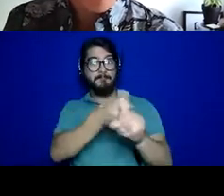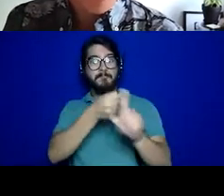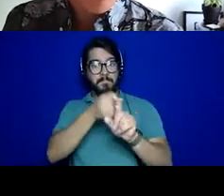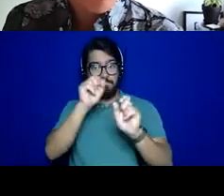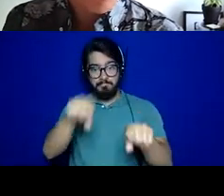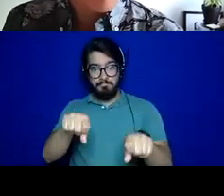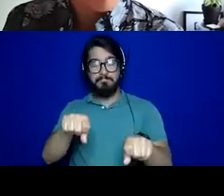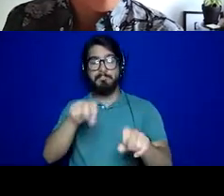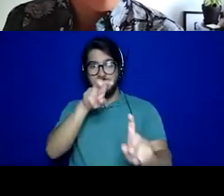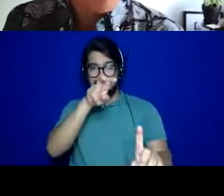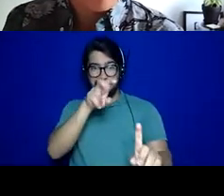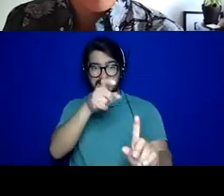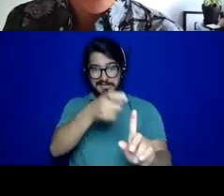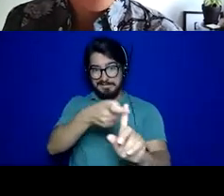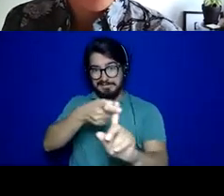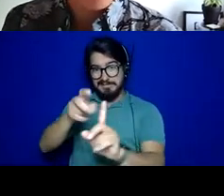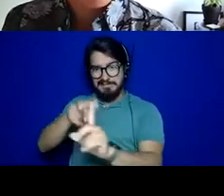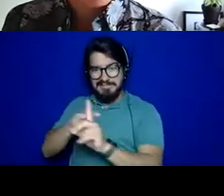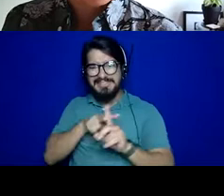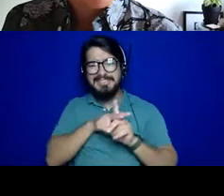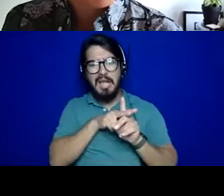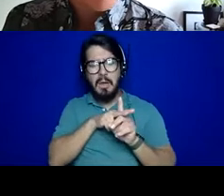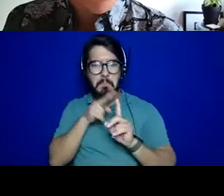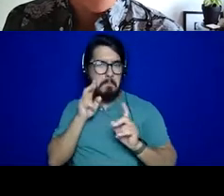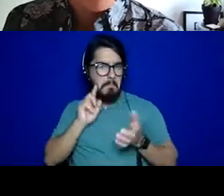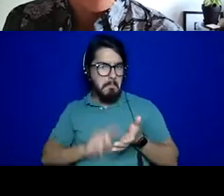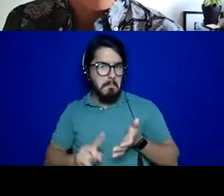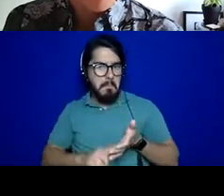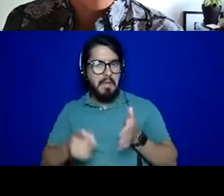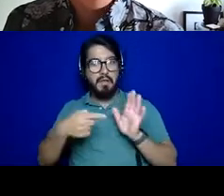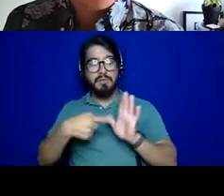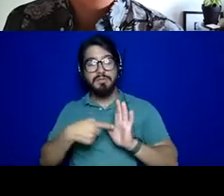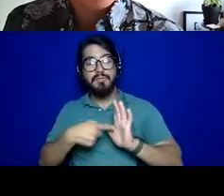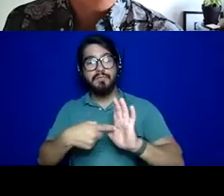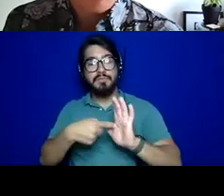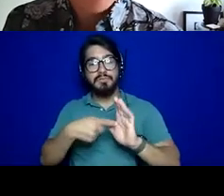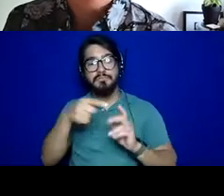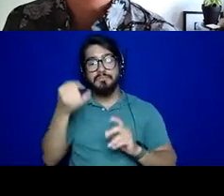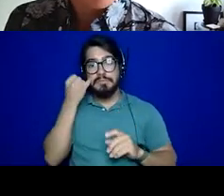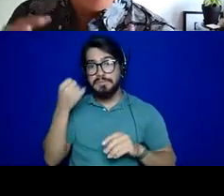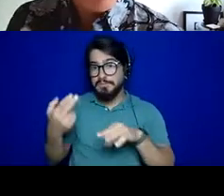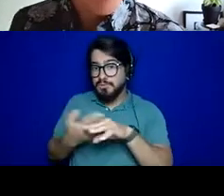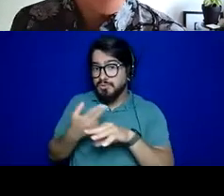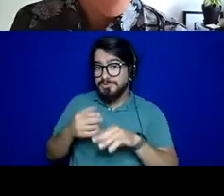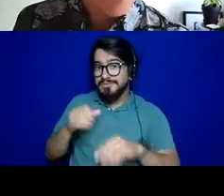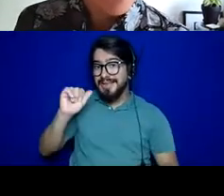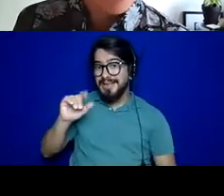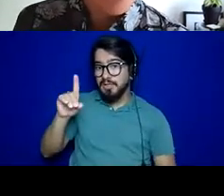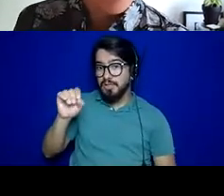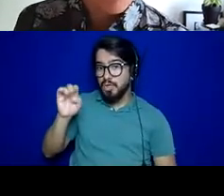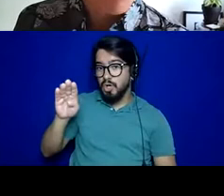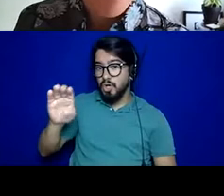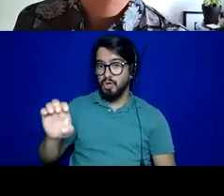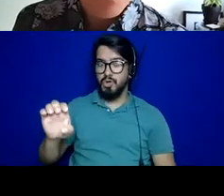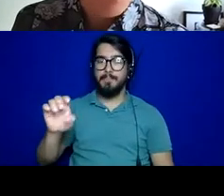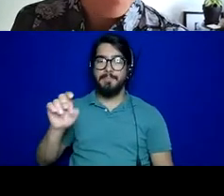through software that we would have vetted already. So software like if you're using the Adobe Suite or like the